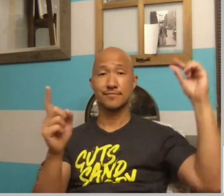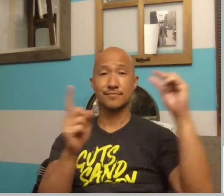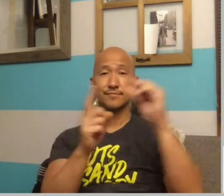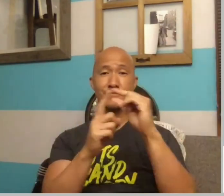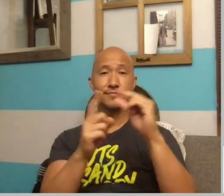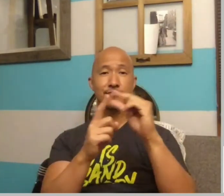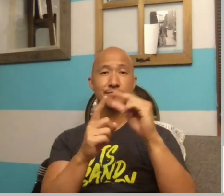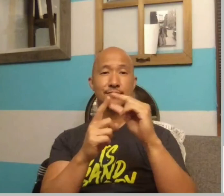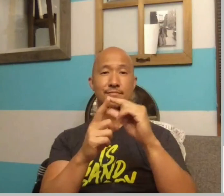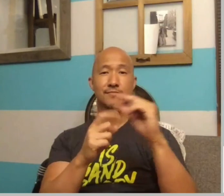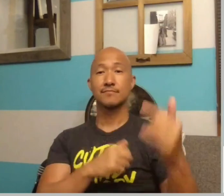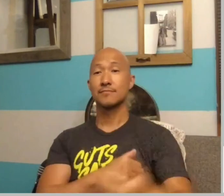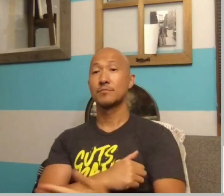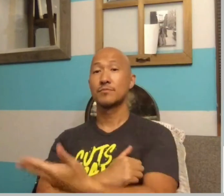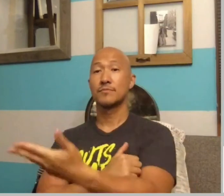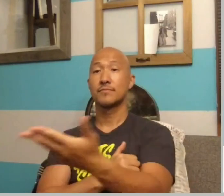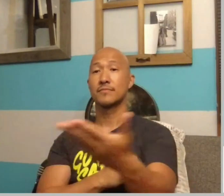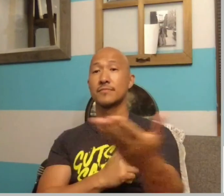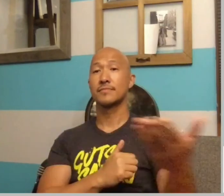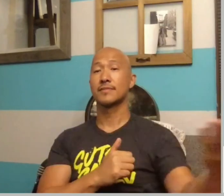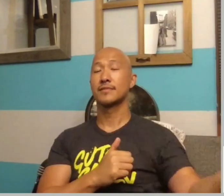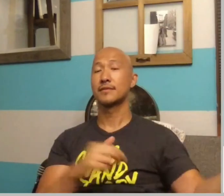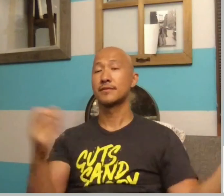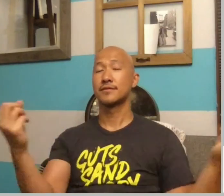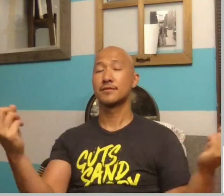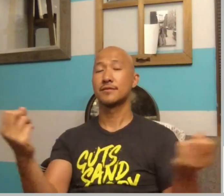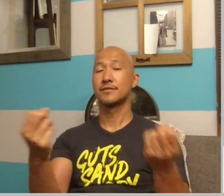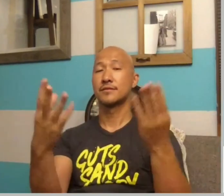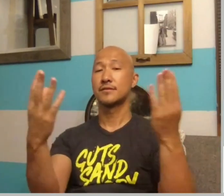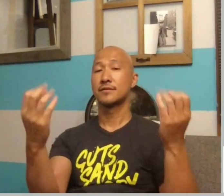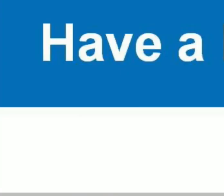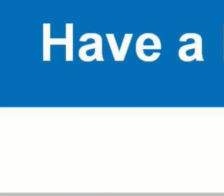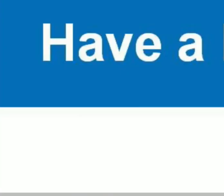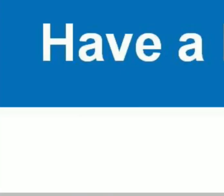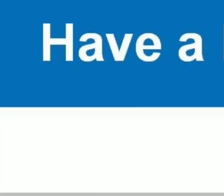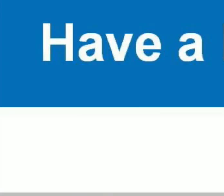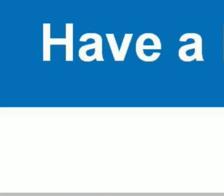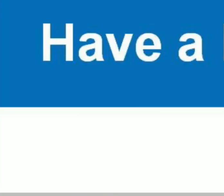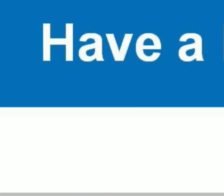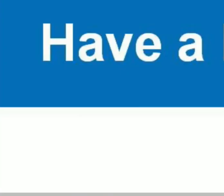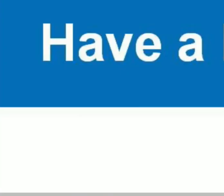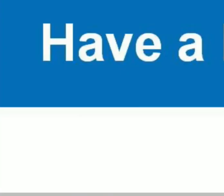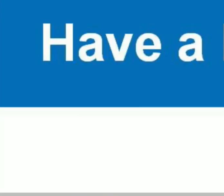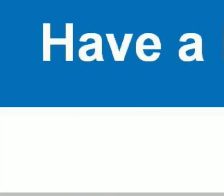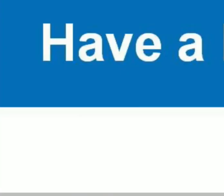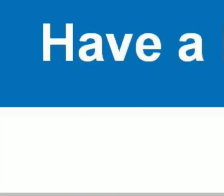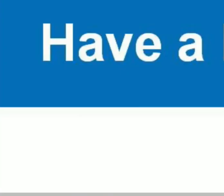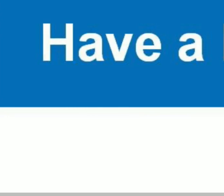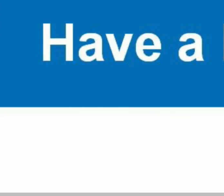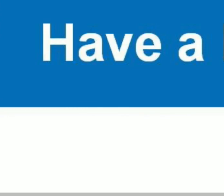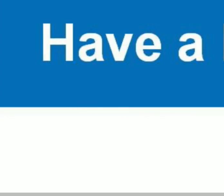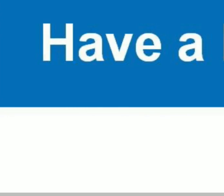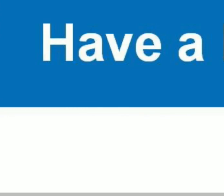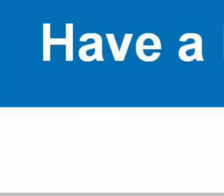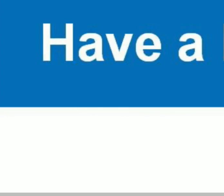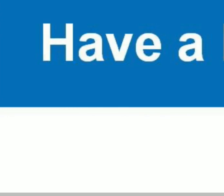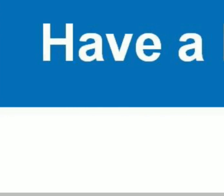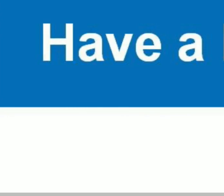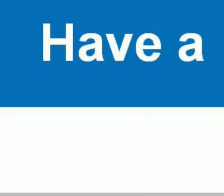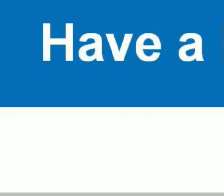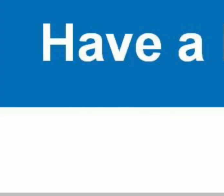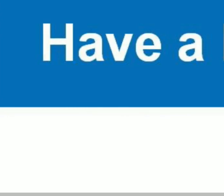your word, Lord, and let there be light.